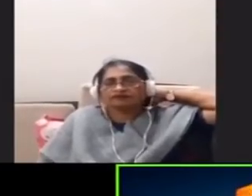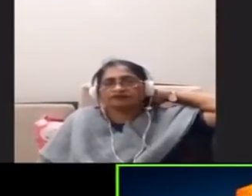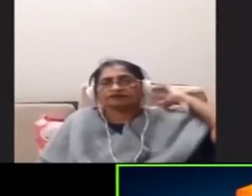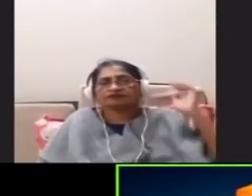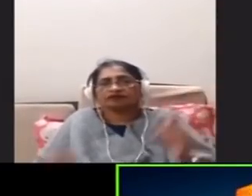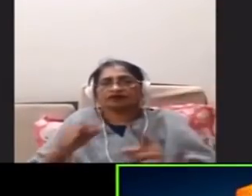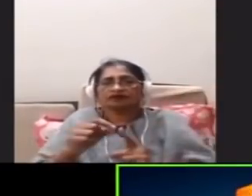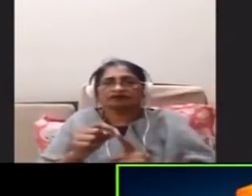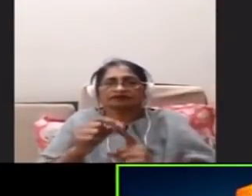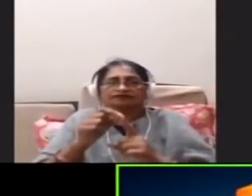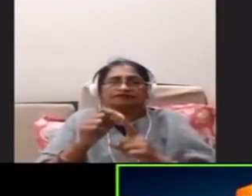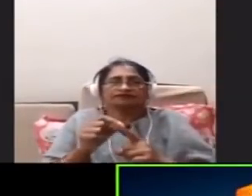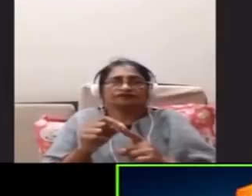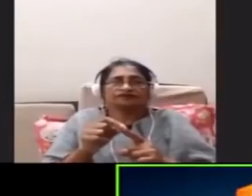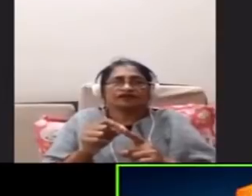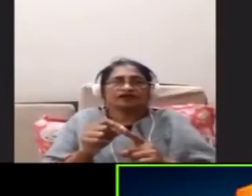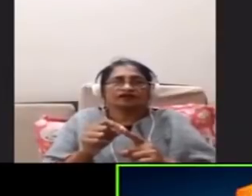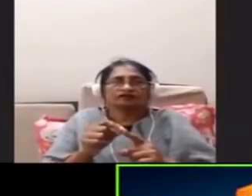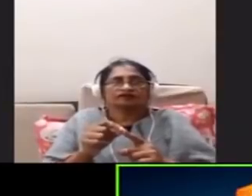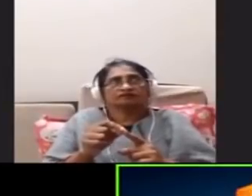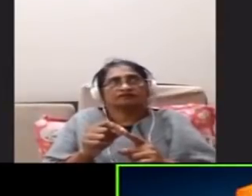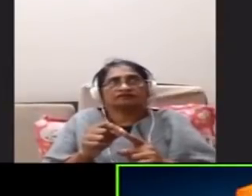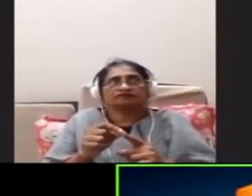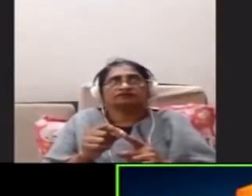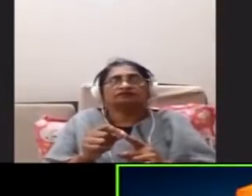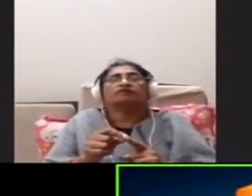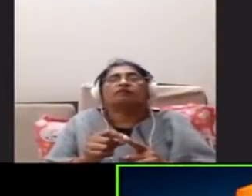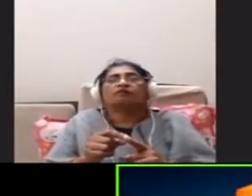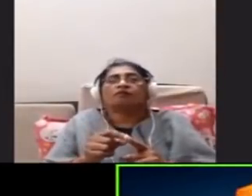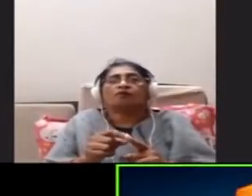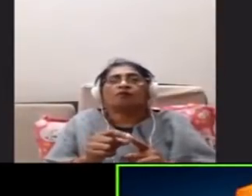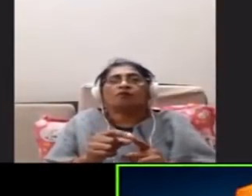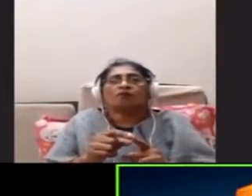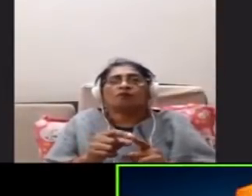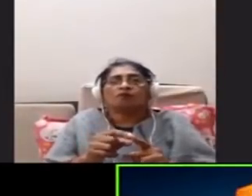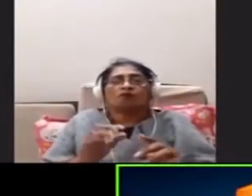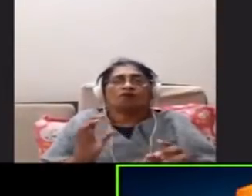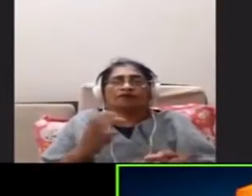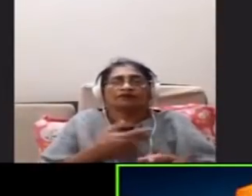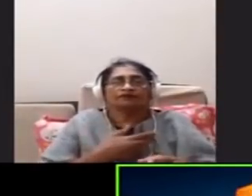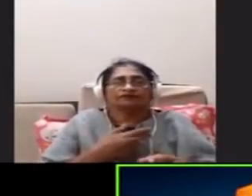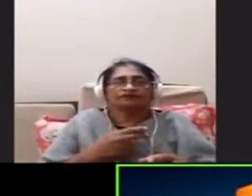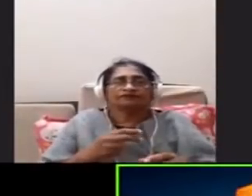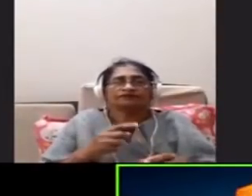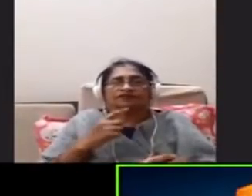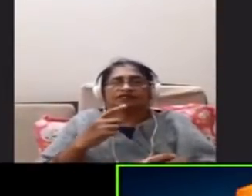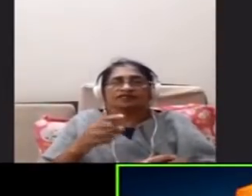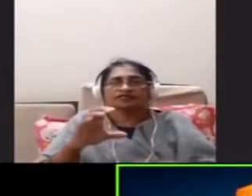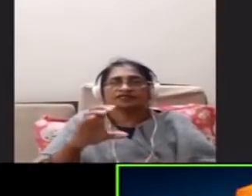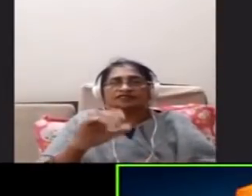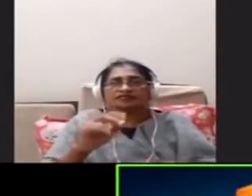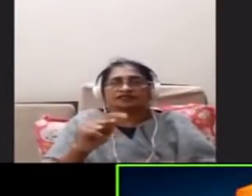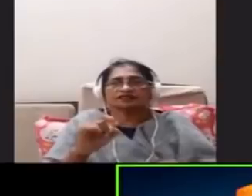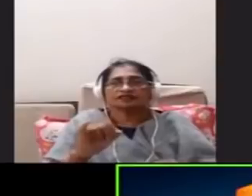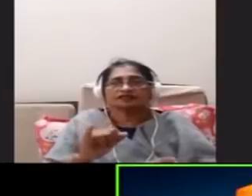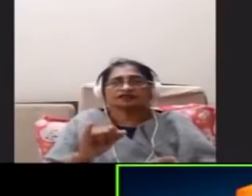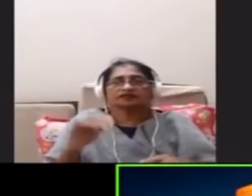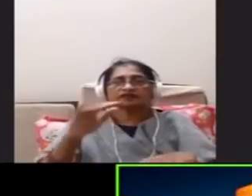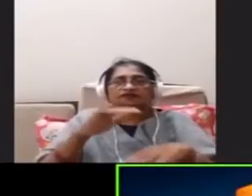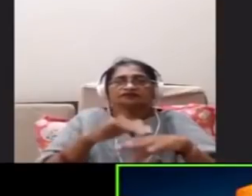city in Thousand Oaks, and we appreciate what you're bringing to us as a city. On behalf